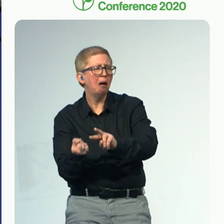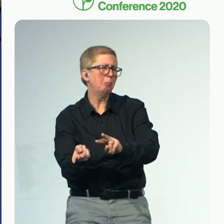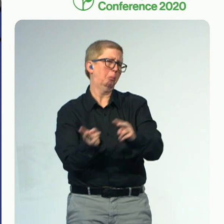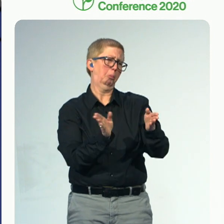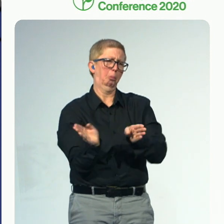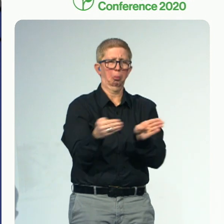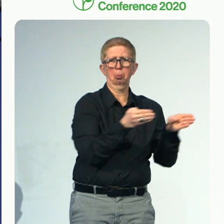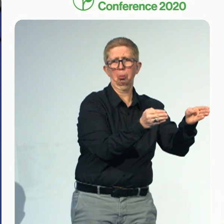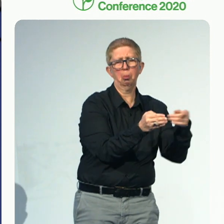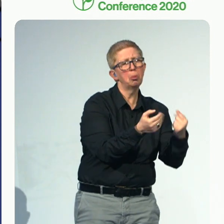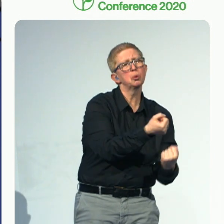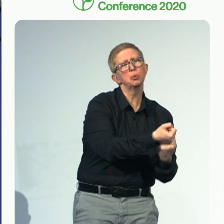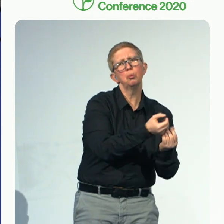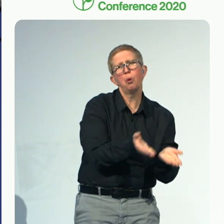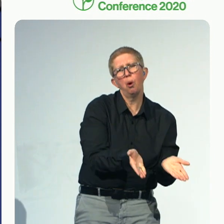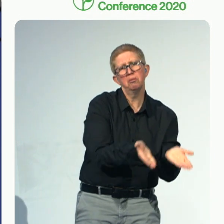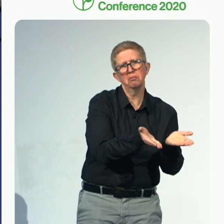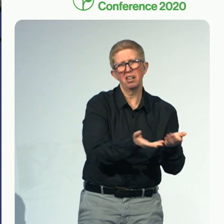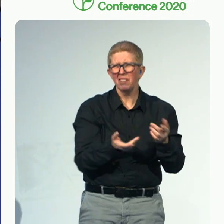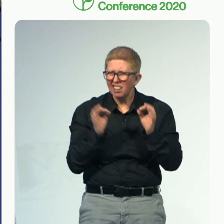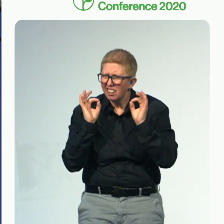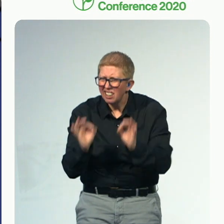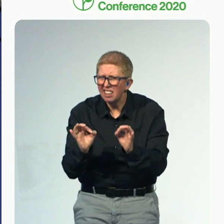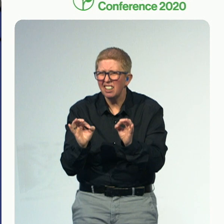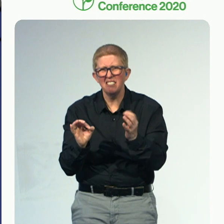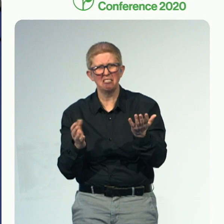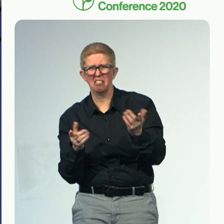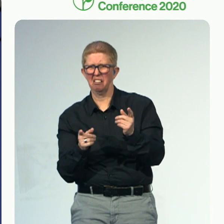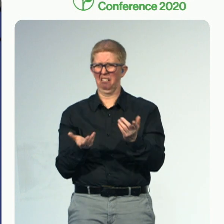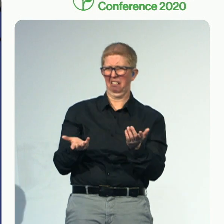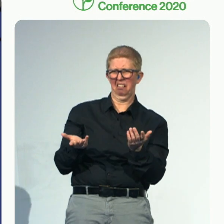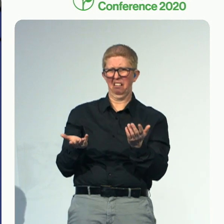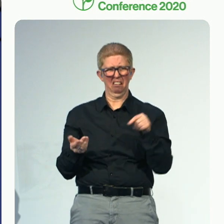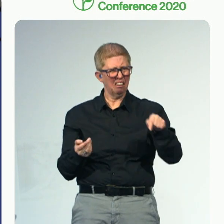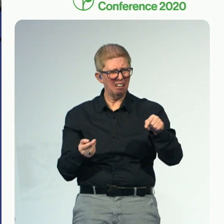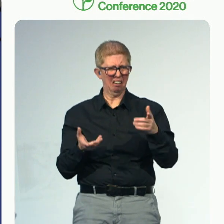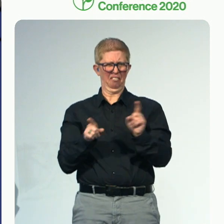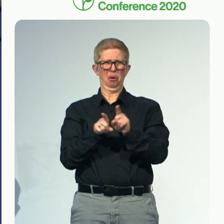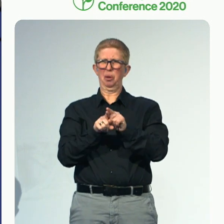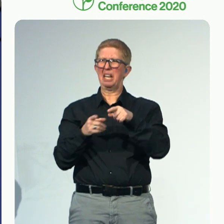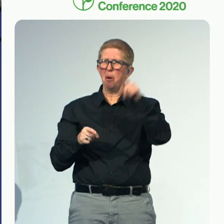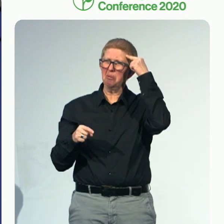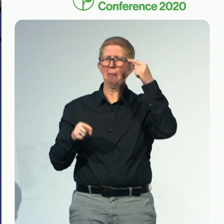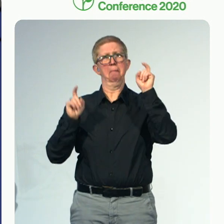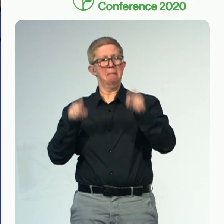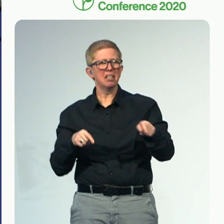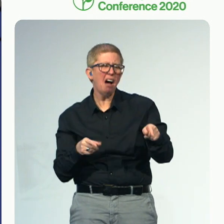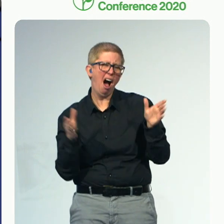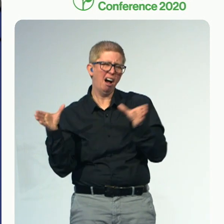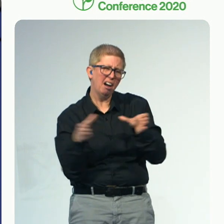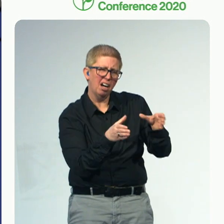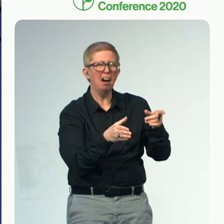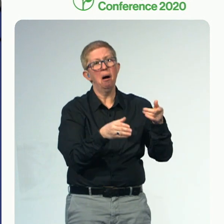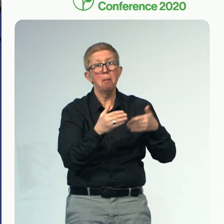something on the grounds that they need the expert support. There's nothing that happens in a special school that cannot happen in an ordinary school. And